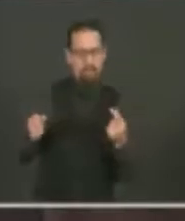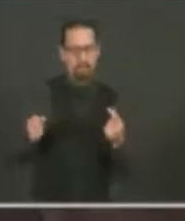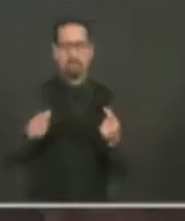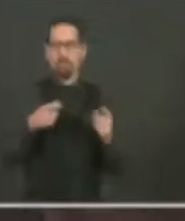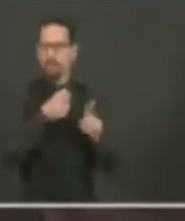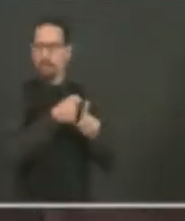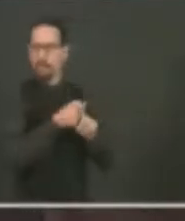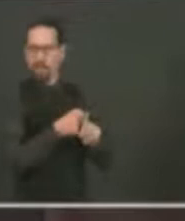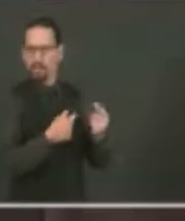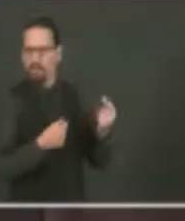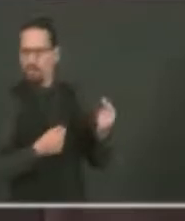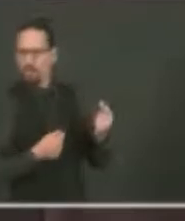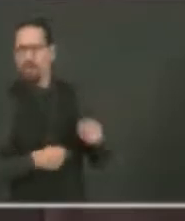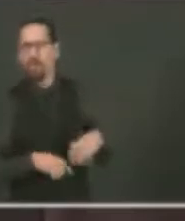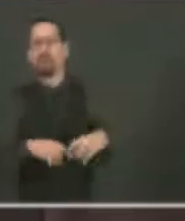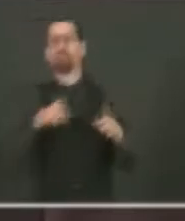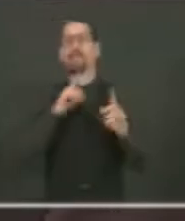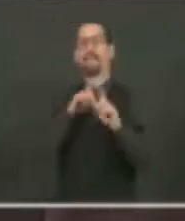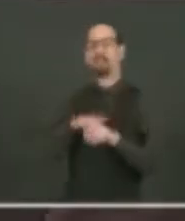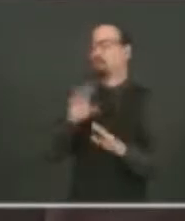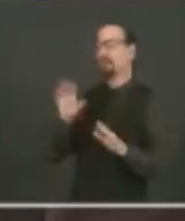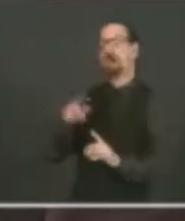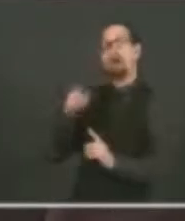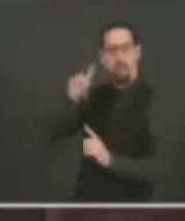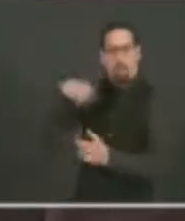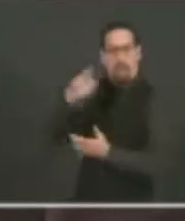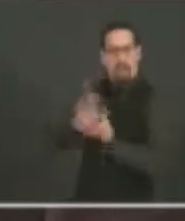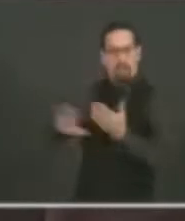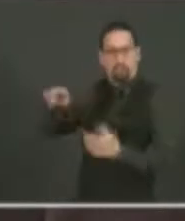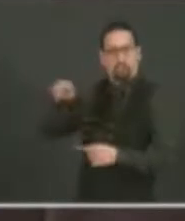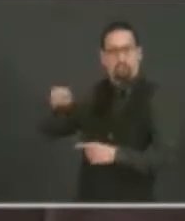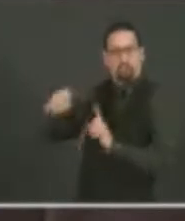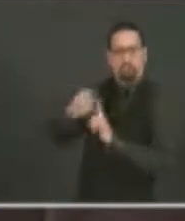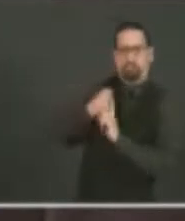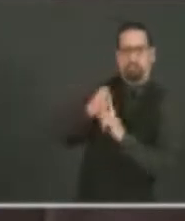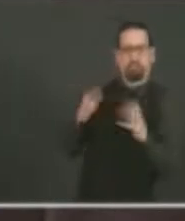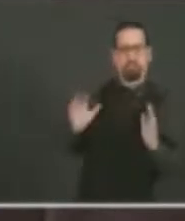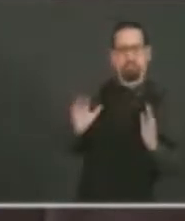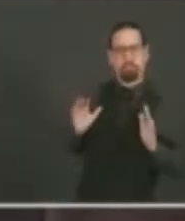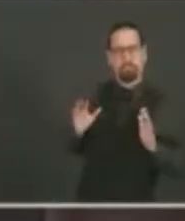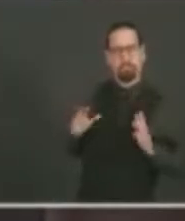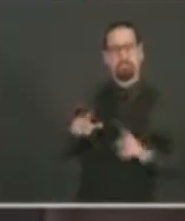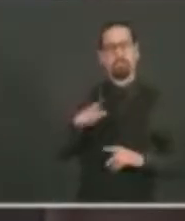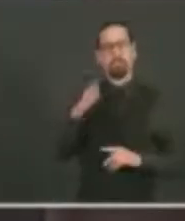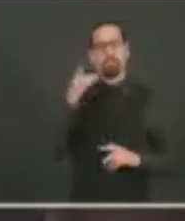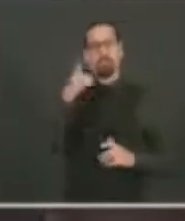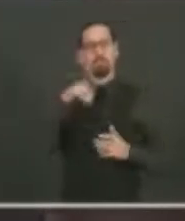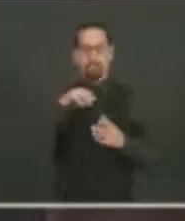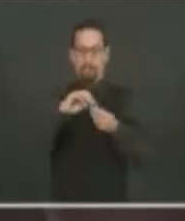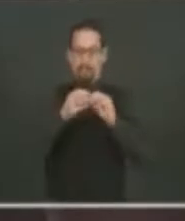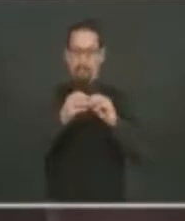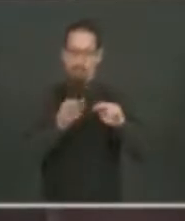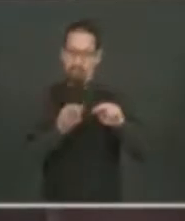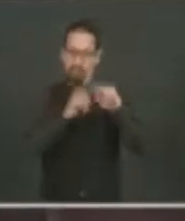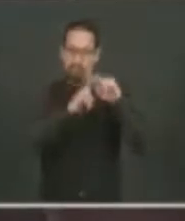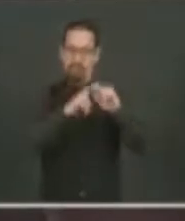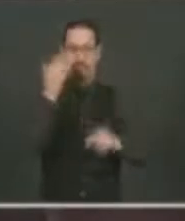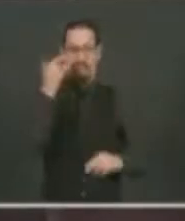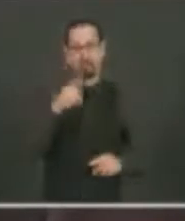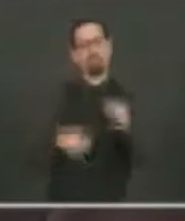So the colleges, what we're seeing there are the key. We are testing the most. We have